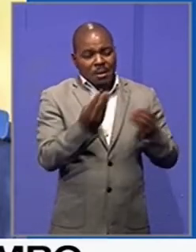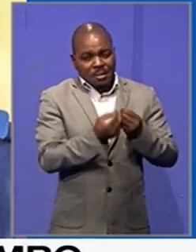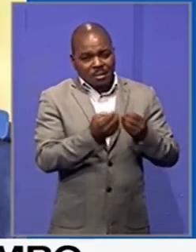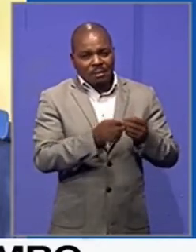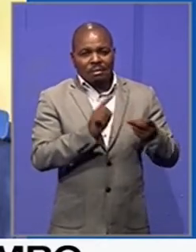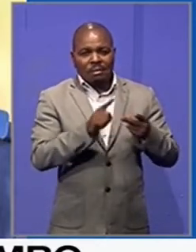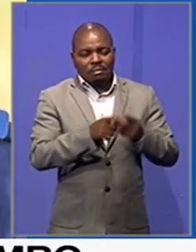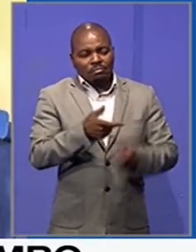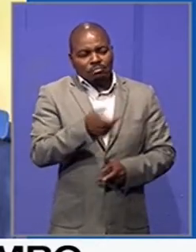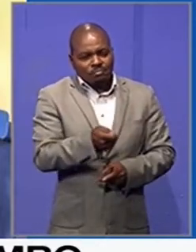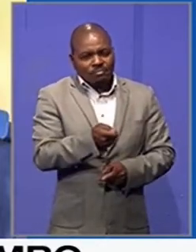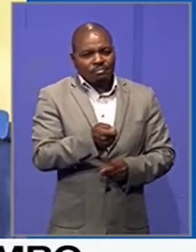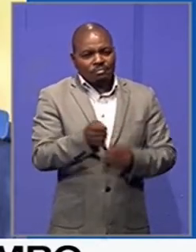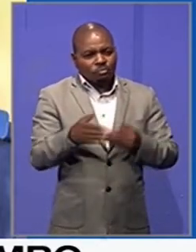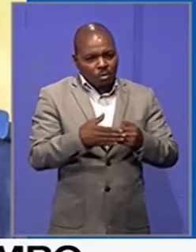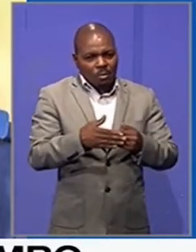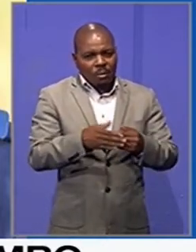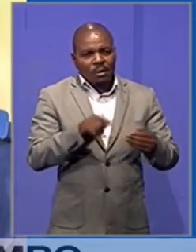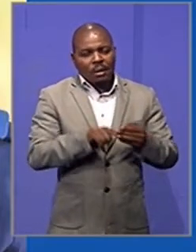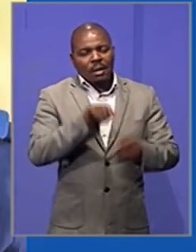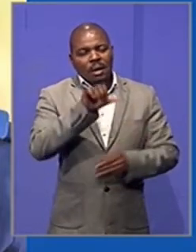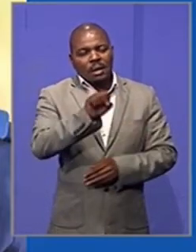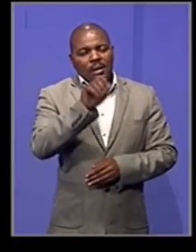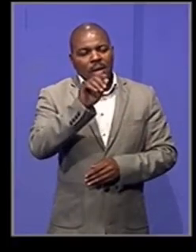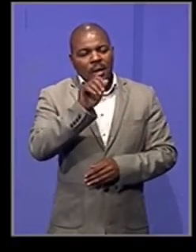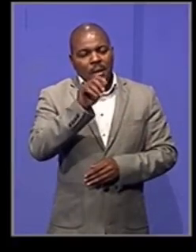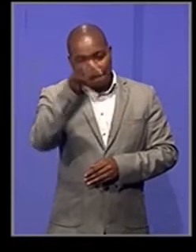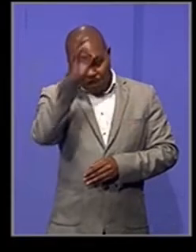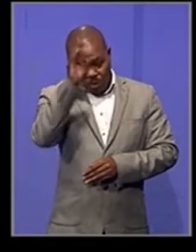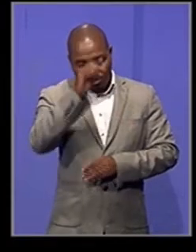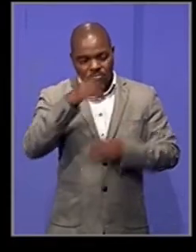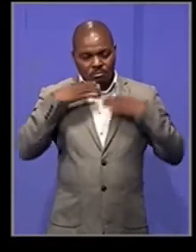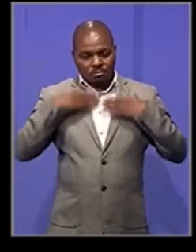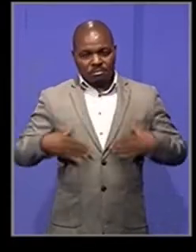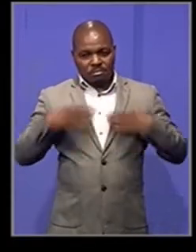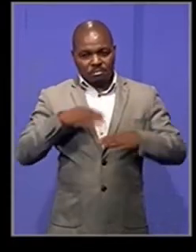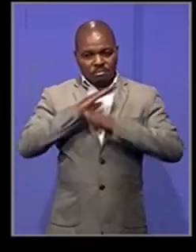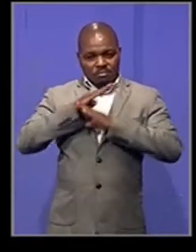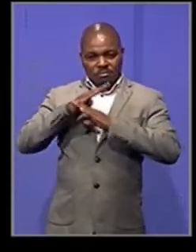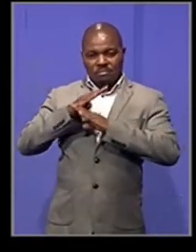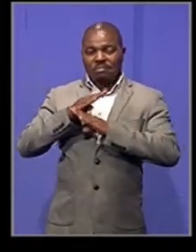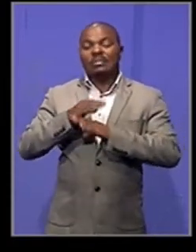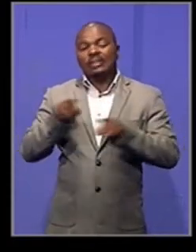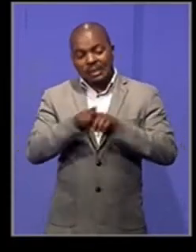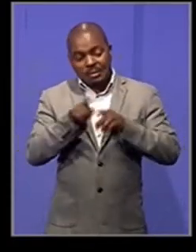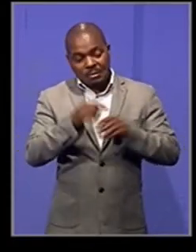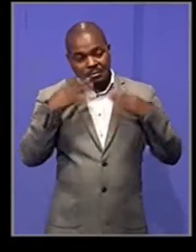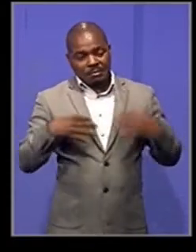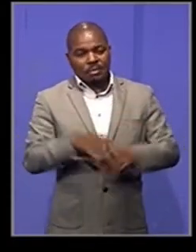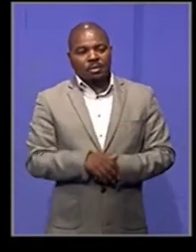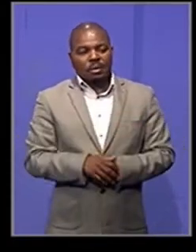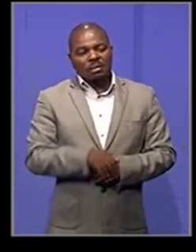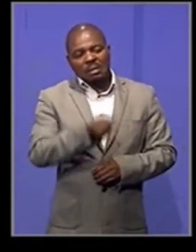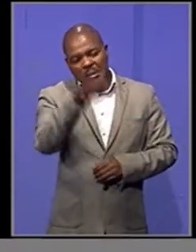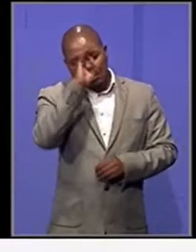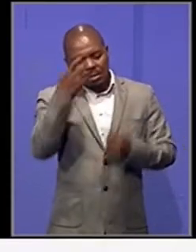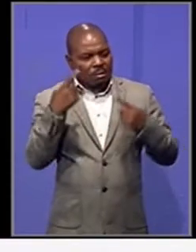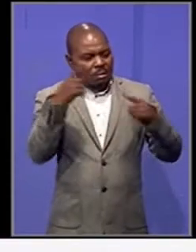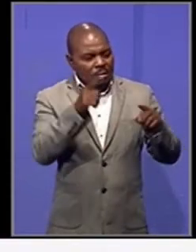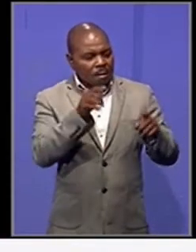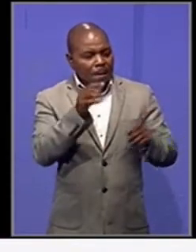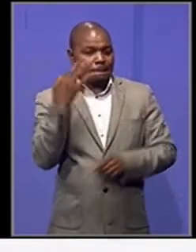Germans, G4S and SAPS bulletproof vest and uniform. Mapodisa na khorogela setlhopha sa babelaelwa ba ka nna 25 ka